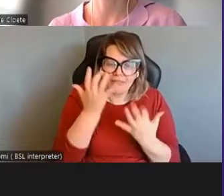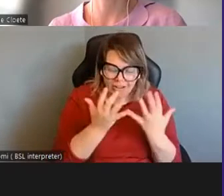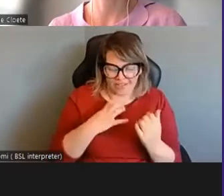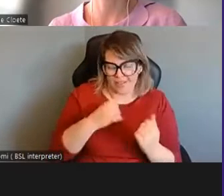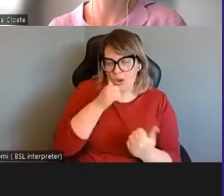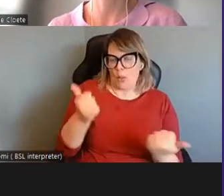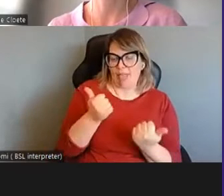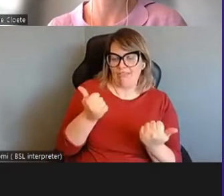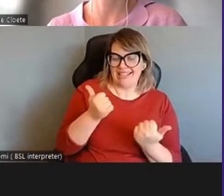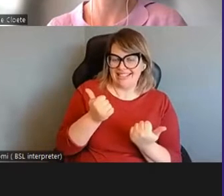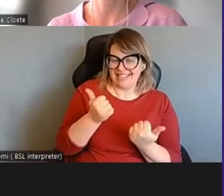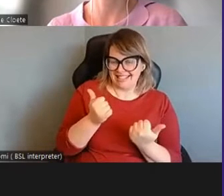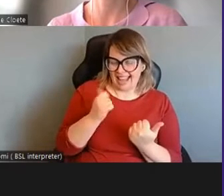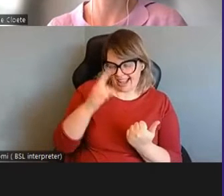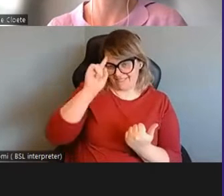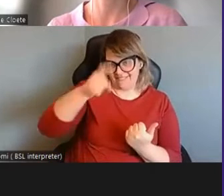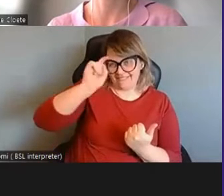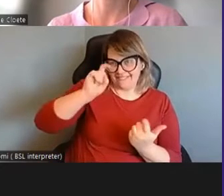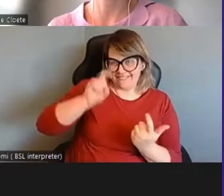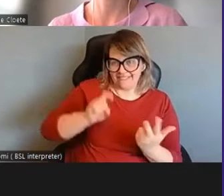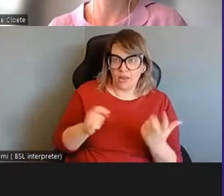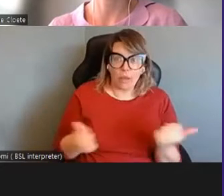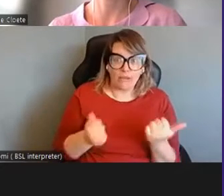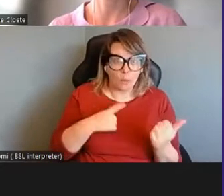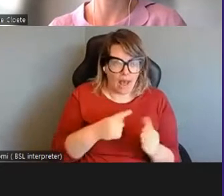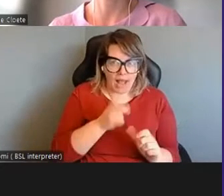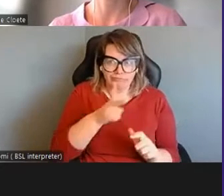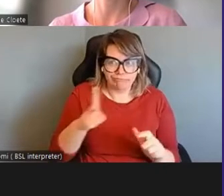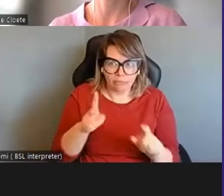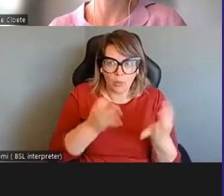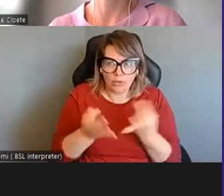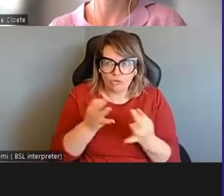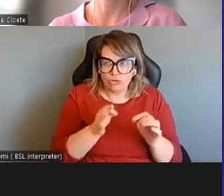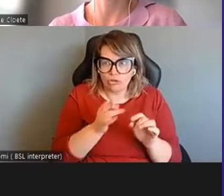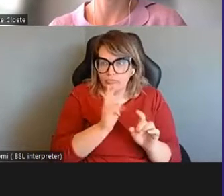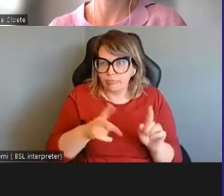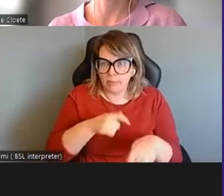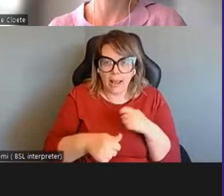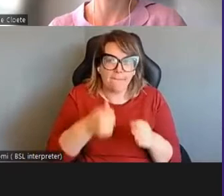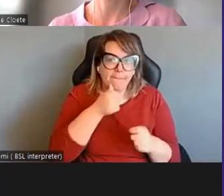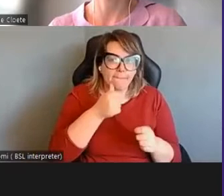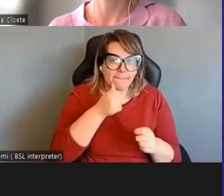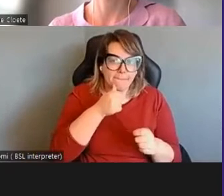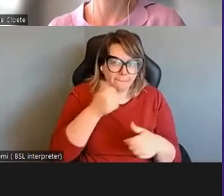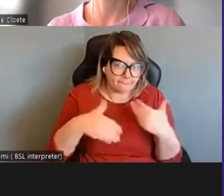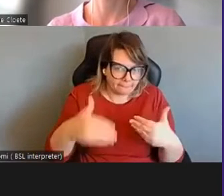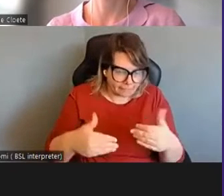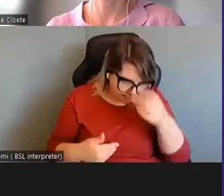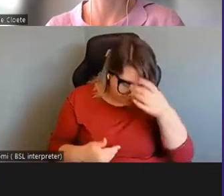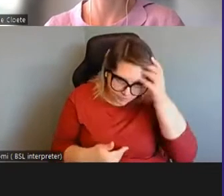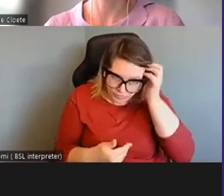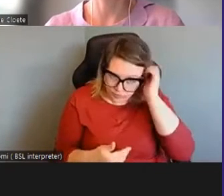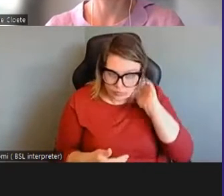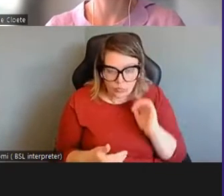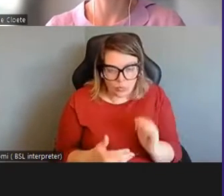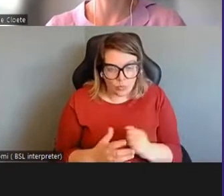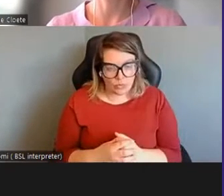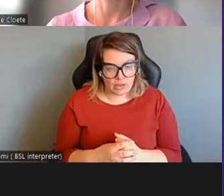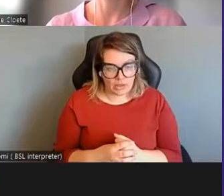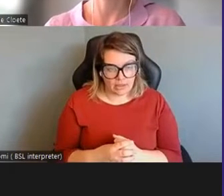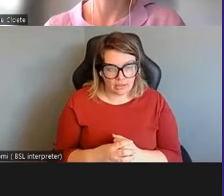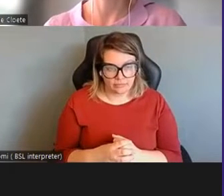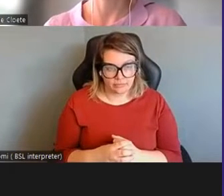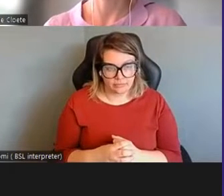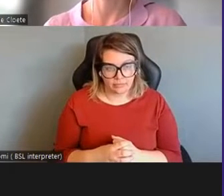to reflect on and what to evaluate. So this is the flow of